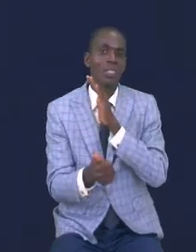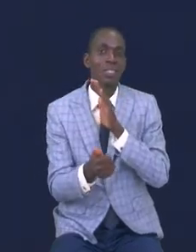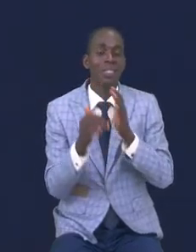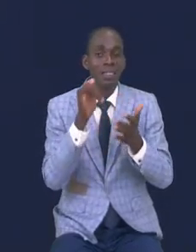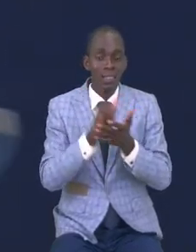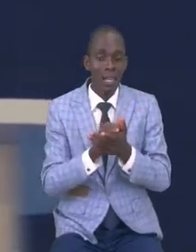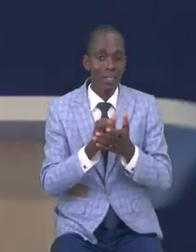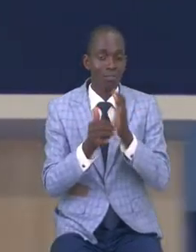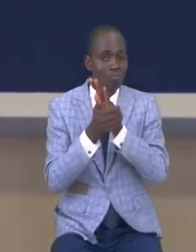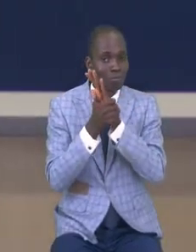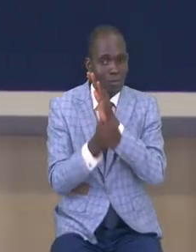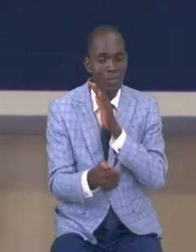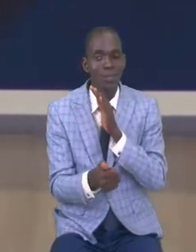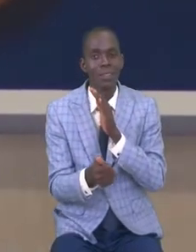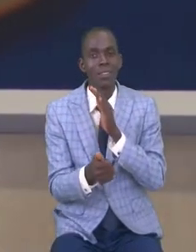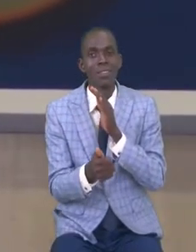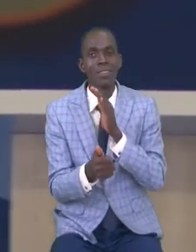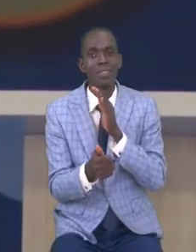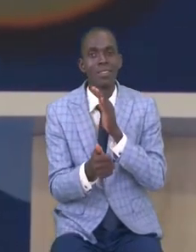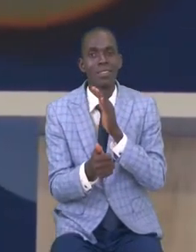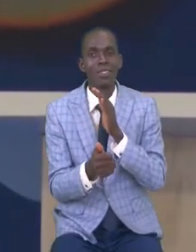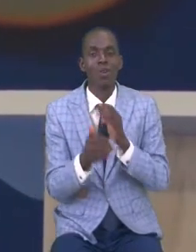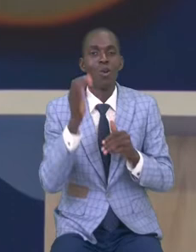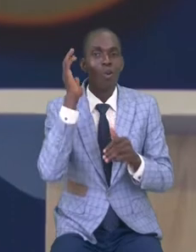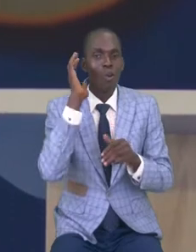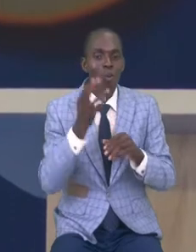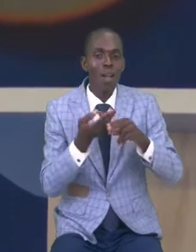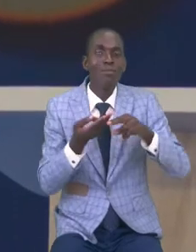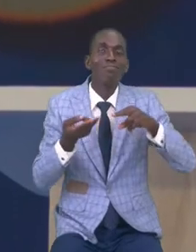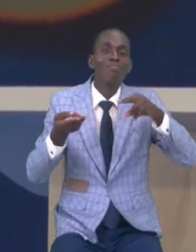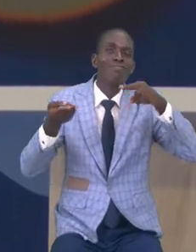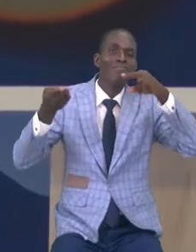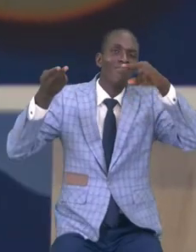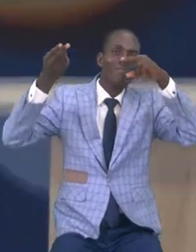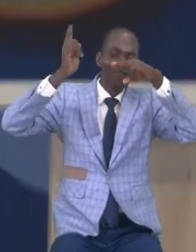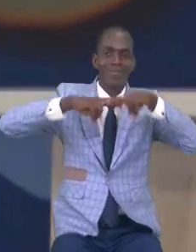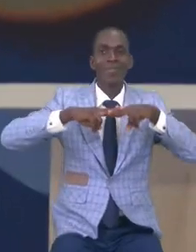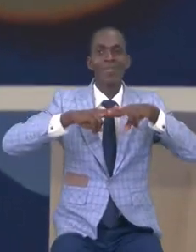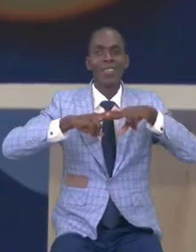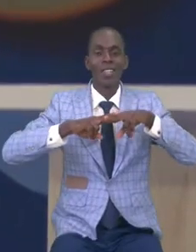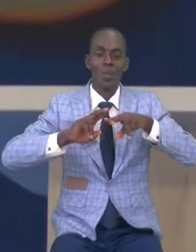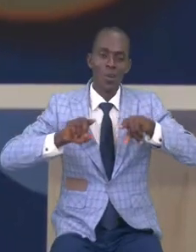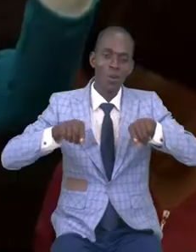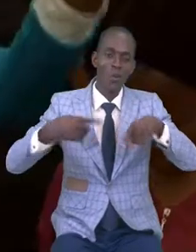that potential will increase, go